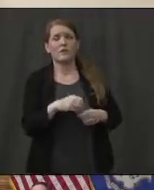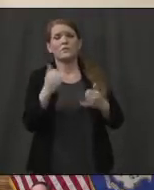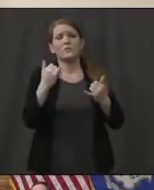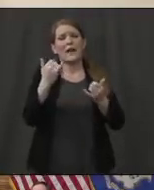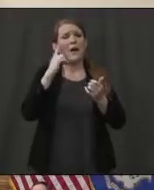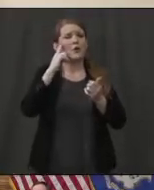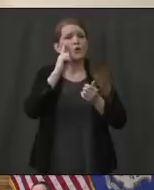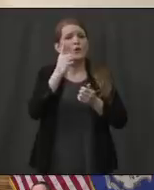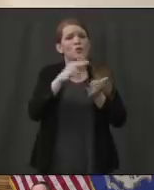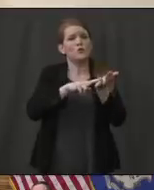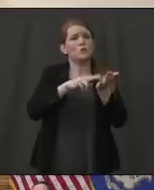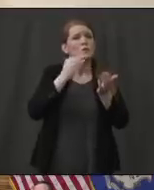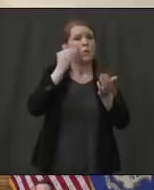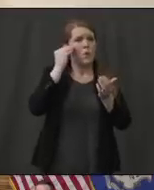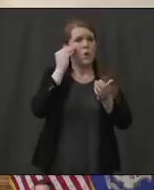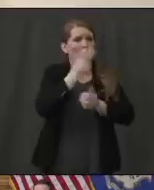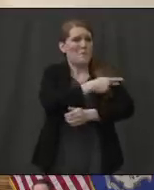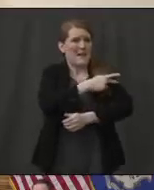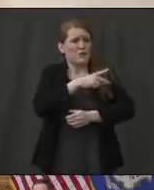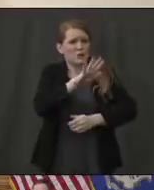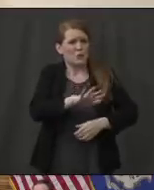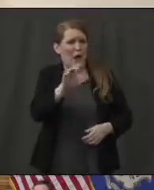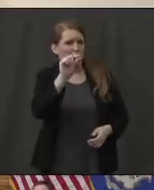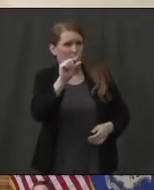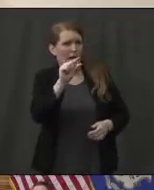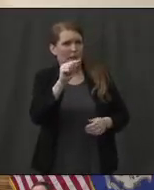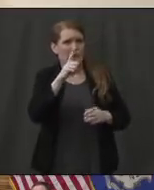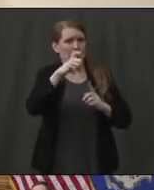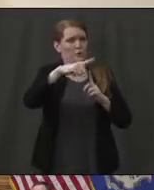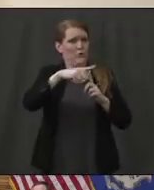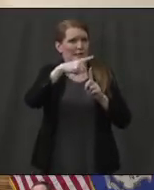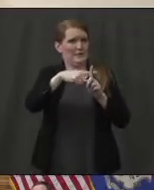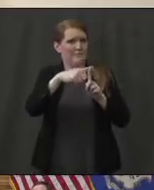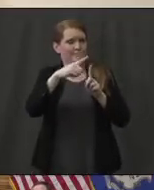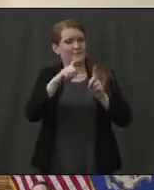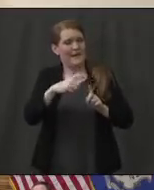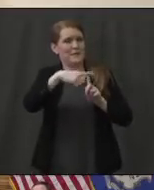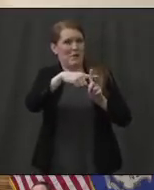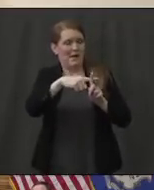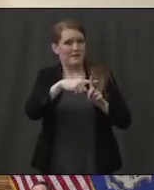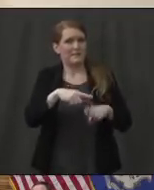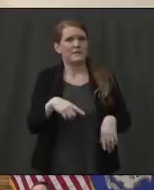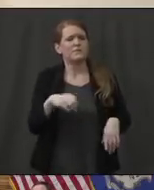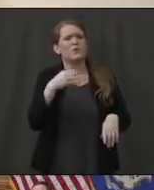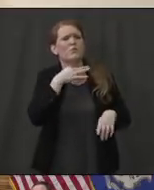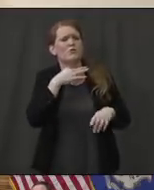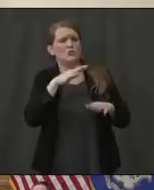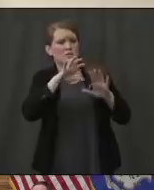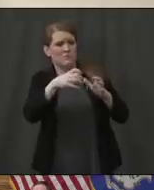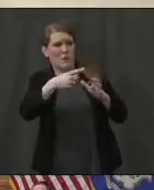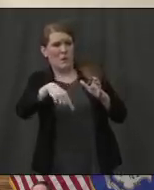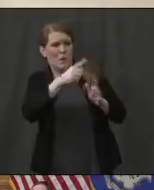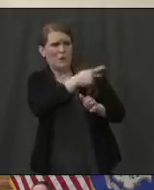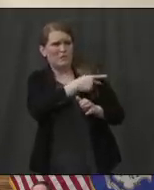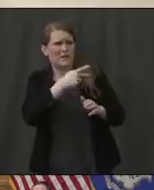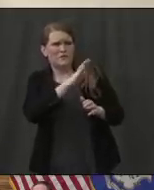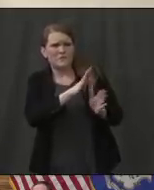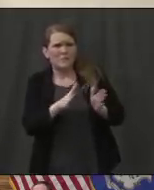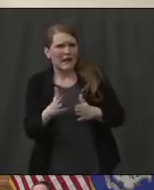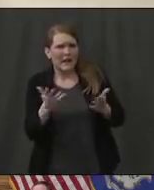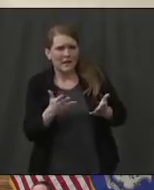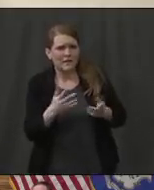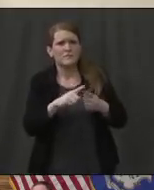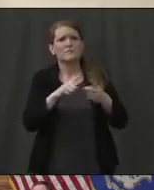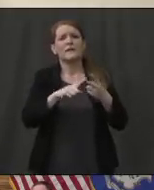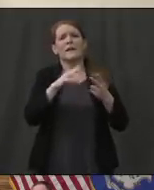positive. What is the plan for those nursing home patients? And also, what would the Mohegan